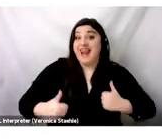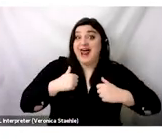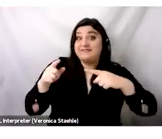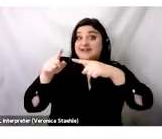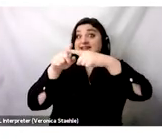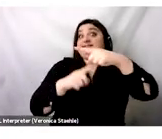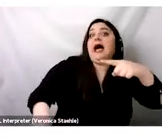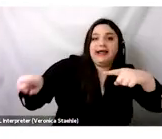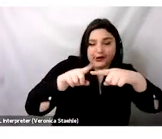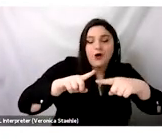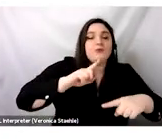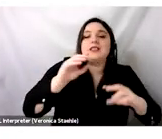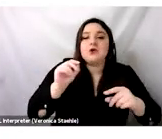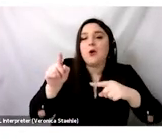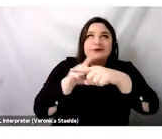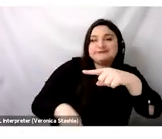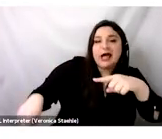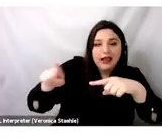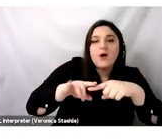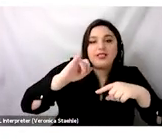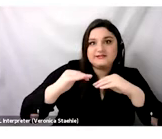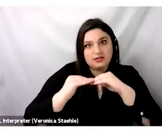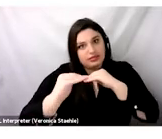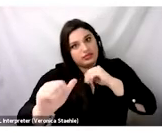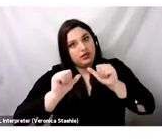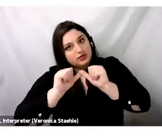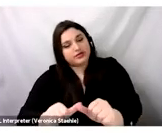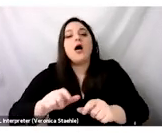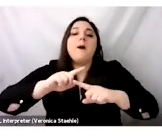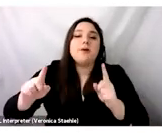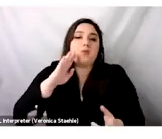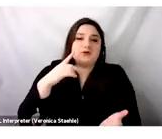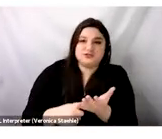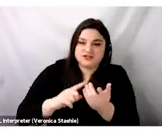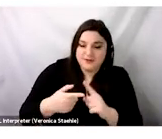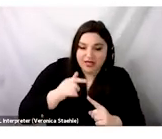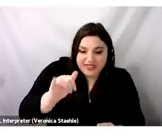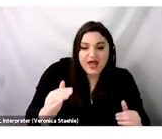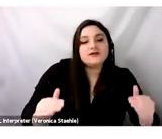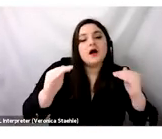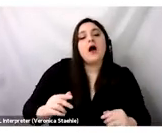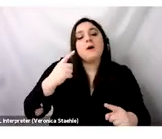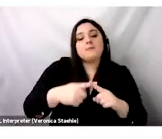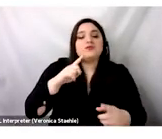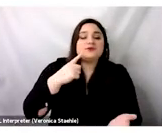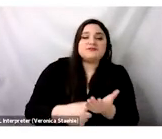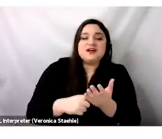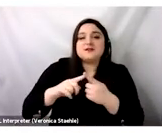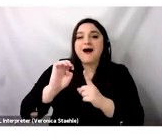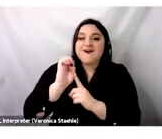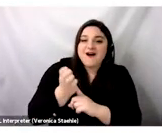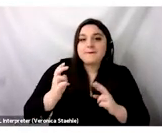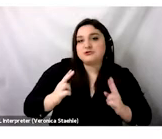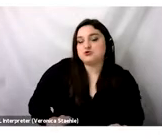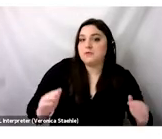going to cover the human harm implications. We're going to cover environmental justice, social justice, and we're going to talk about solutions.